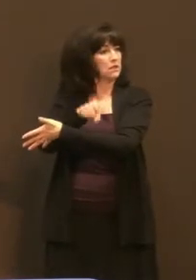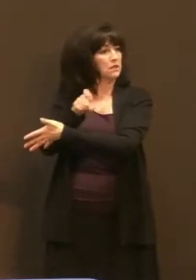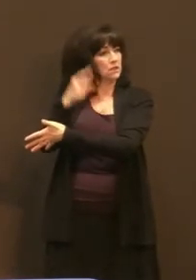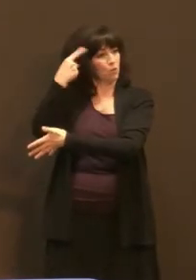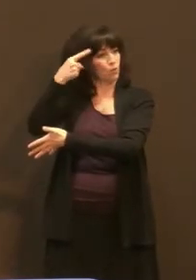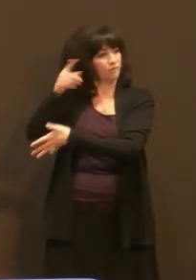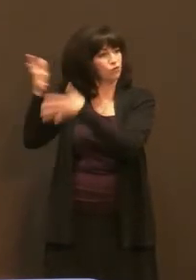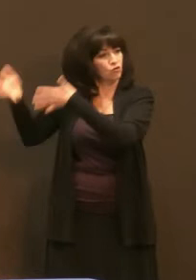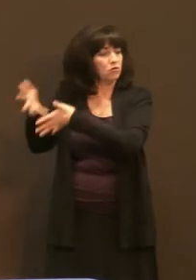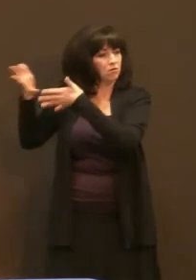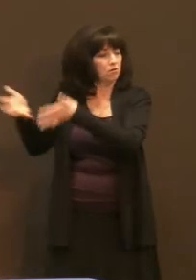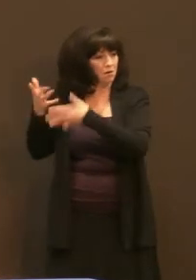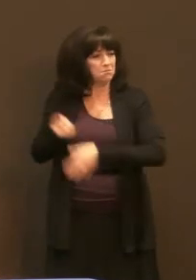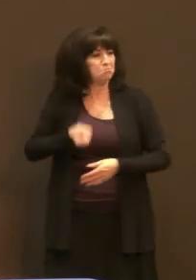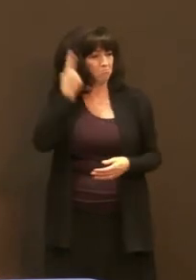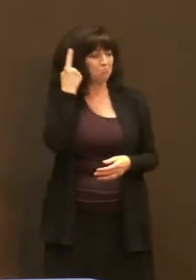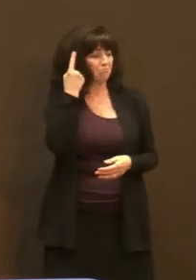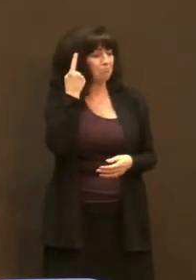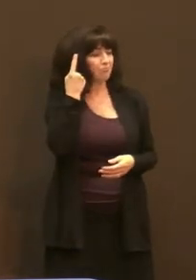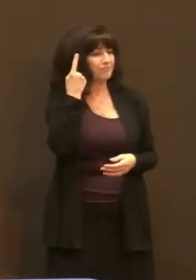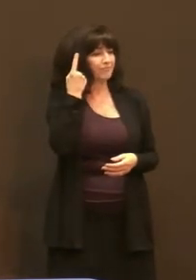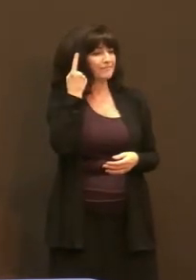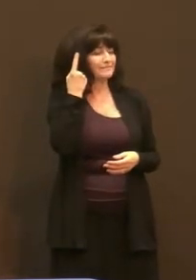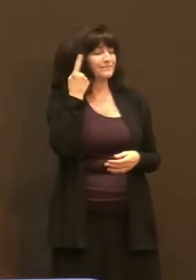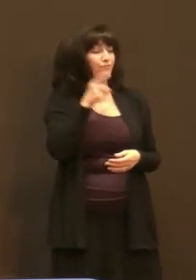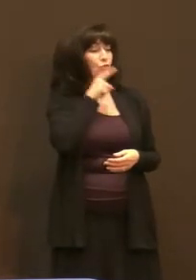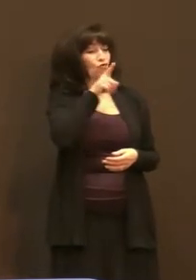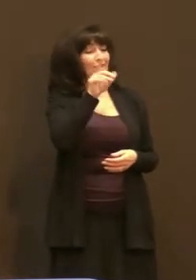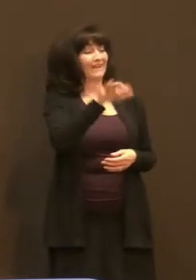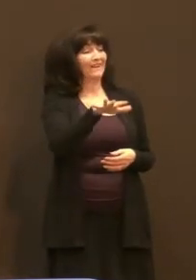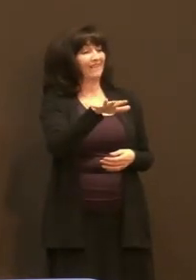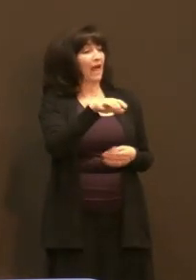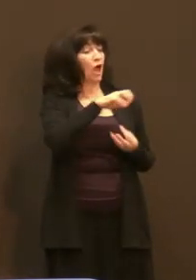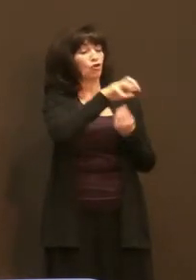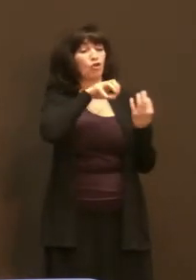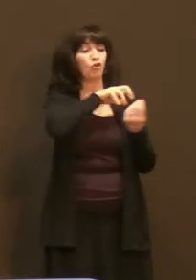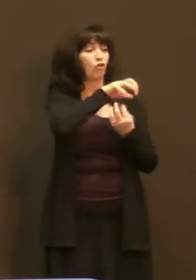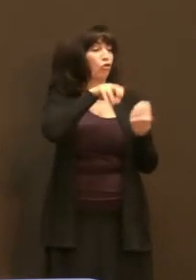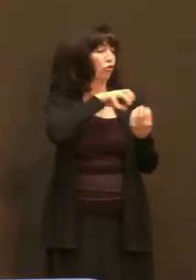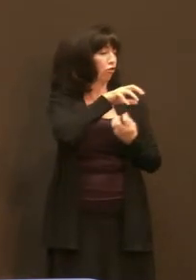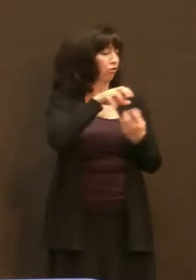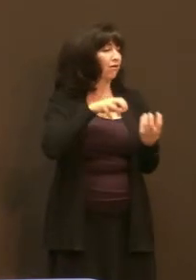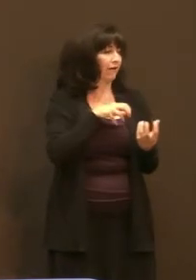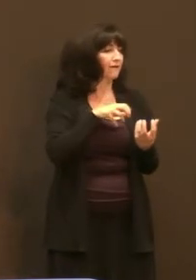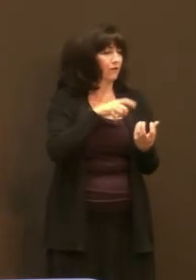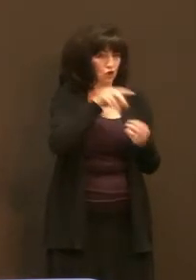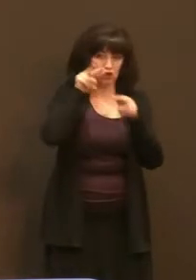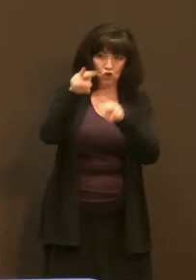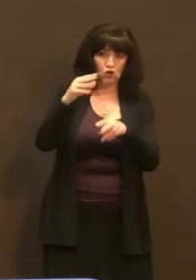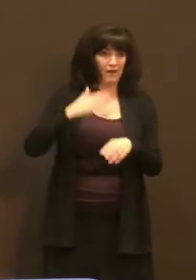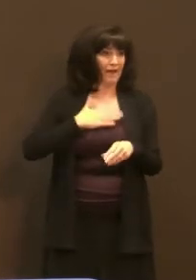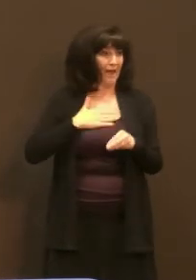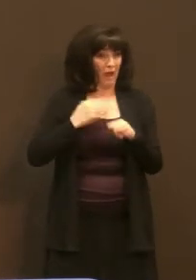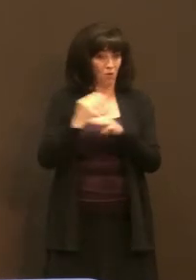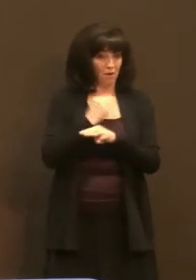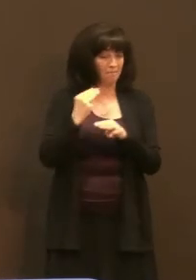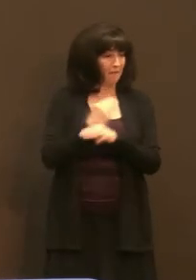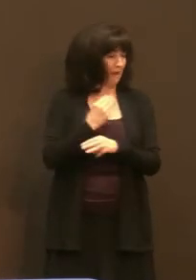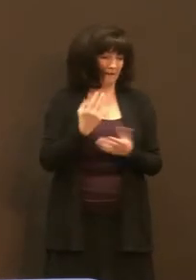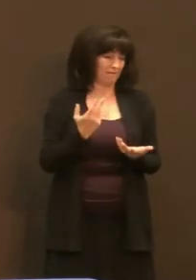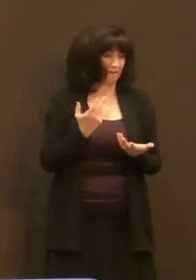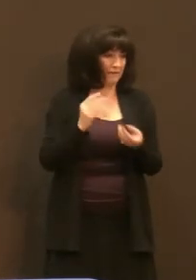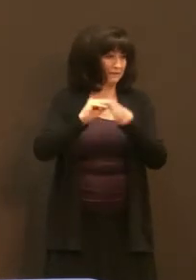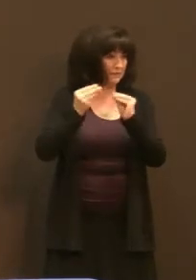but it also wasn't. You can look at our math. We're not going to need them by the